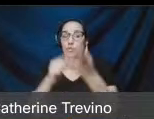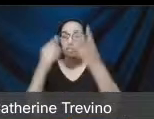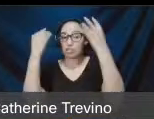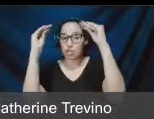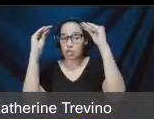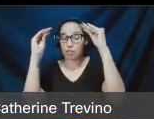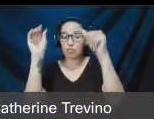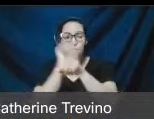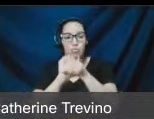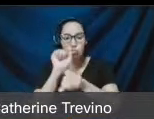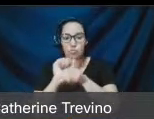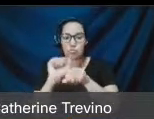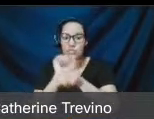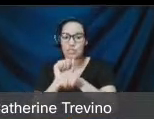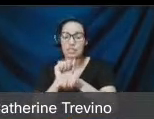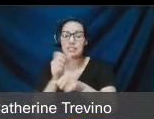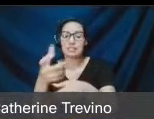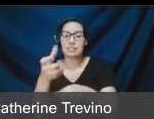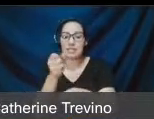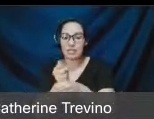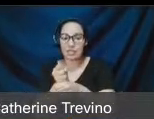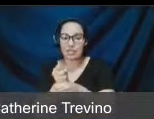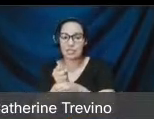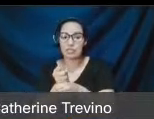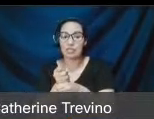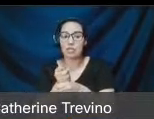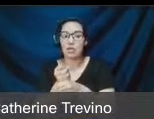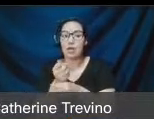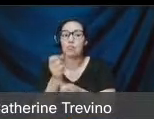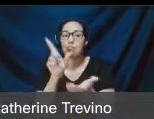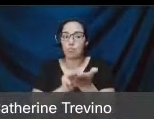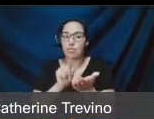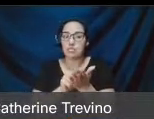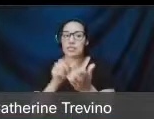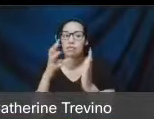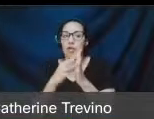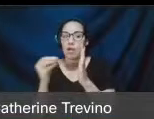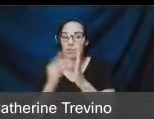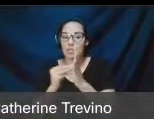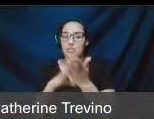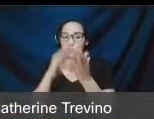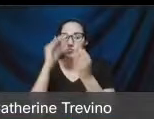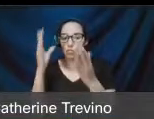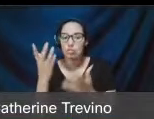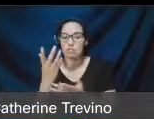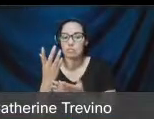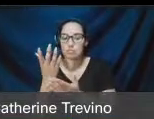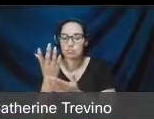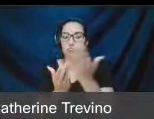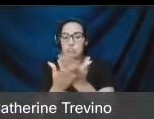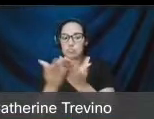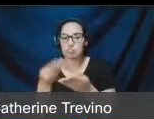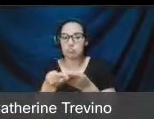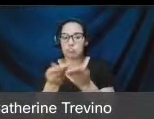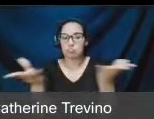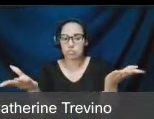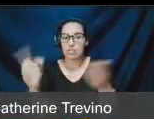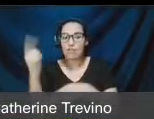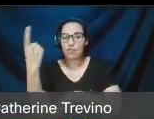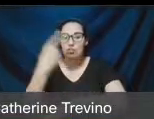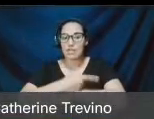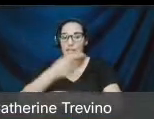hard copies of student handouts and first aid packets ready to go. We are setting the accounts